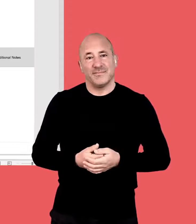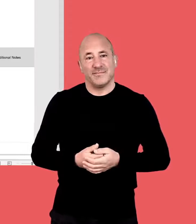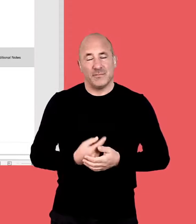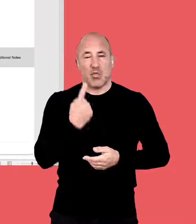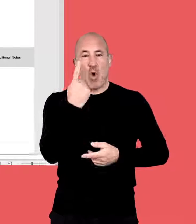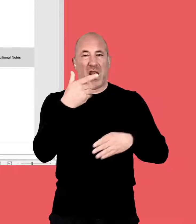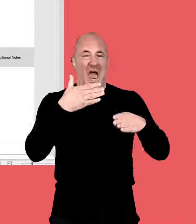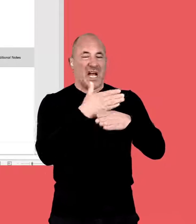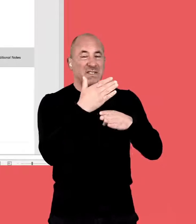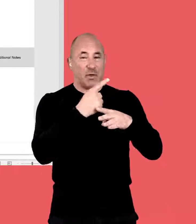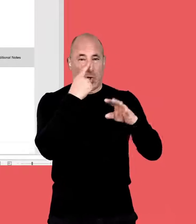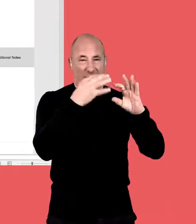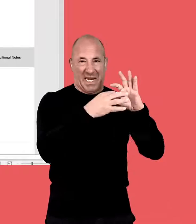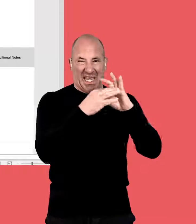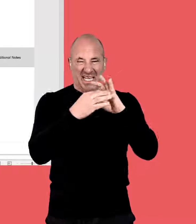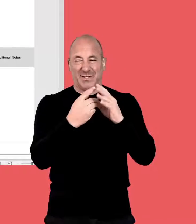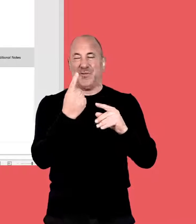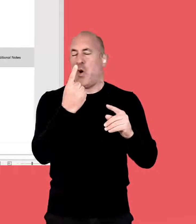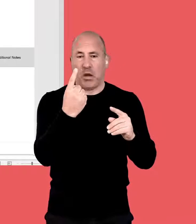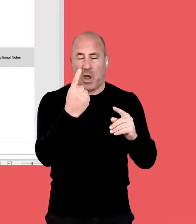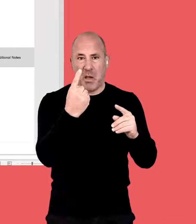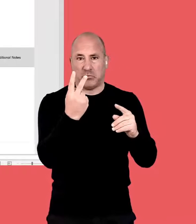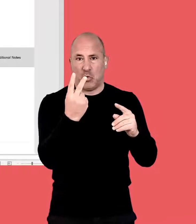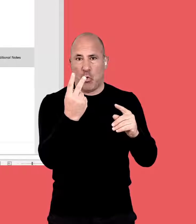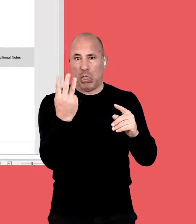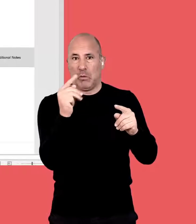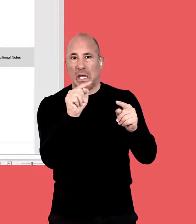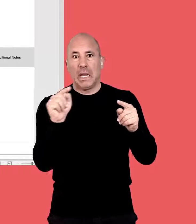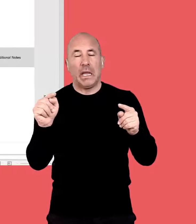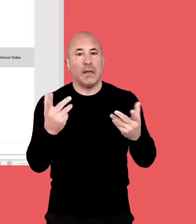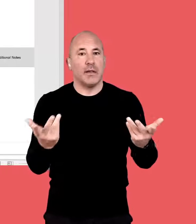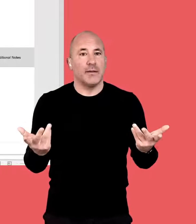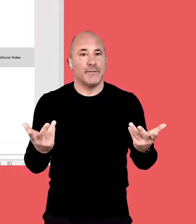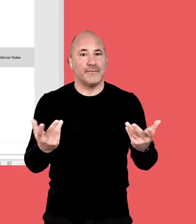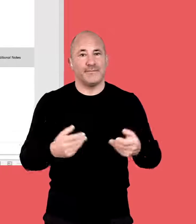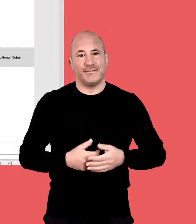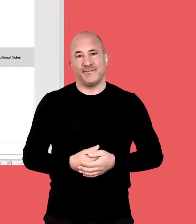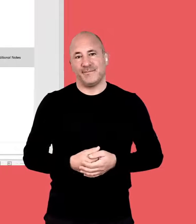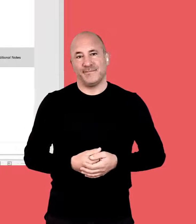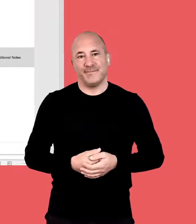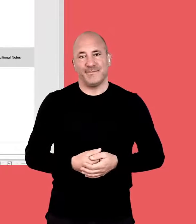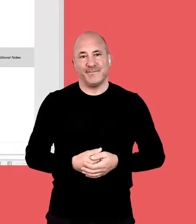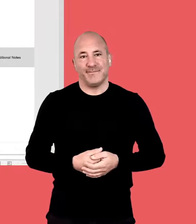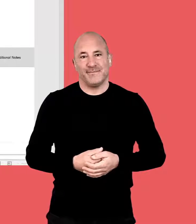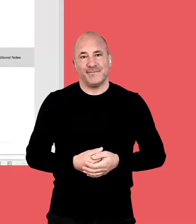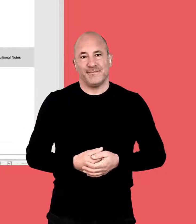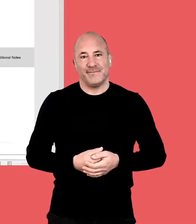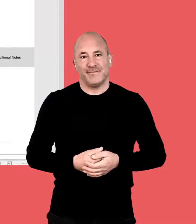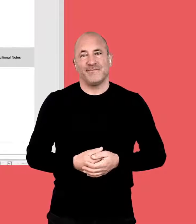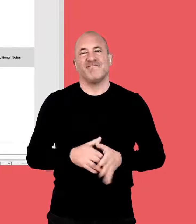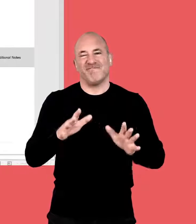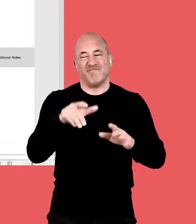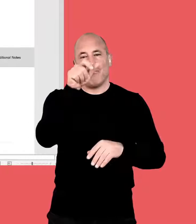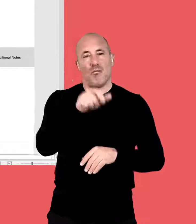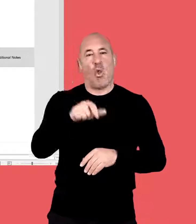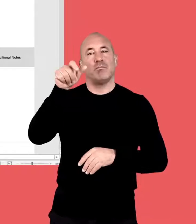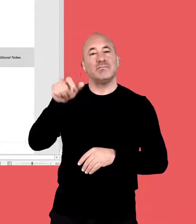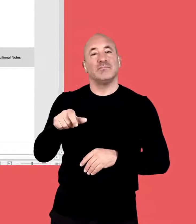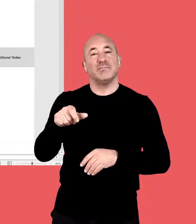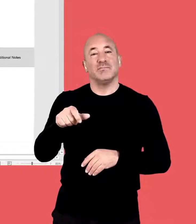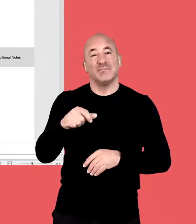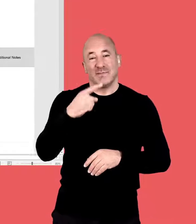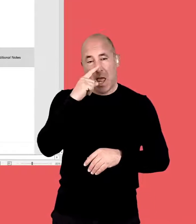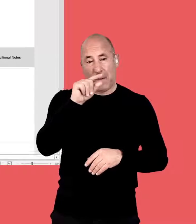single activity could relate to more than one of these areas. There are columns on the